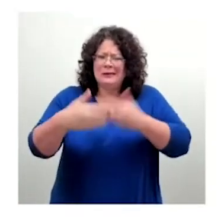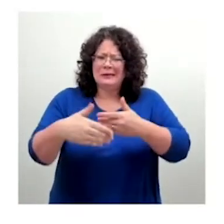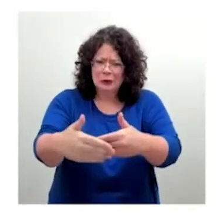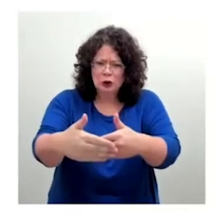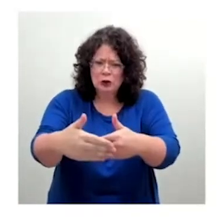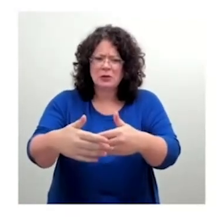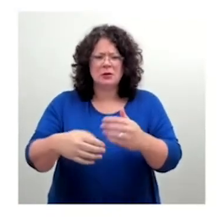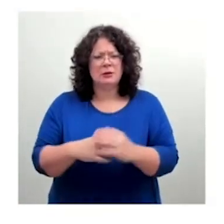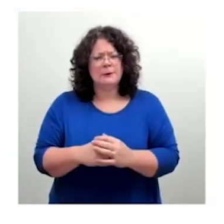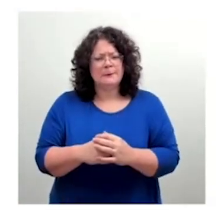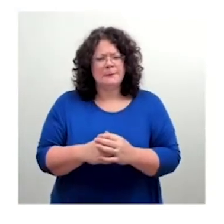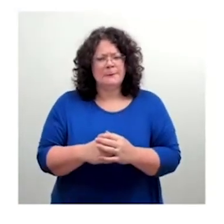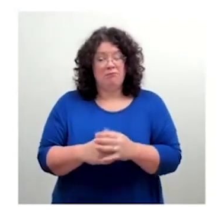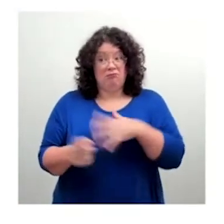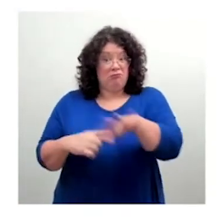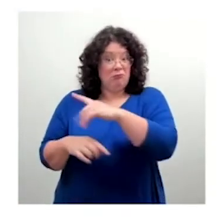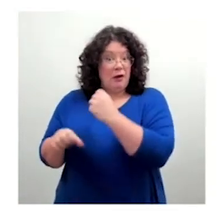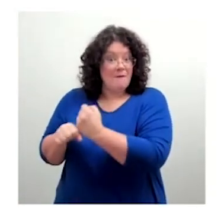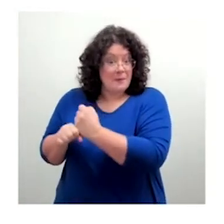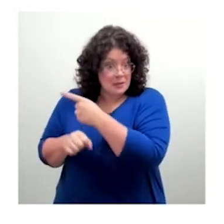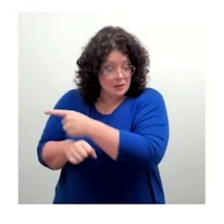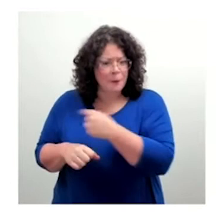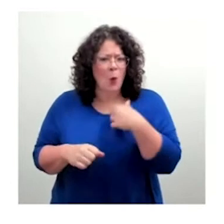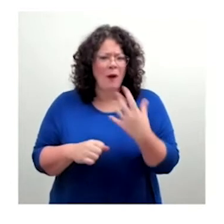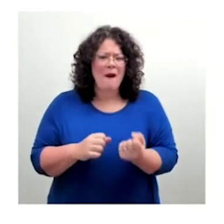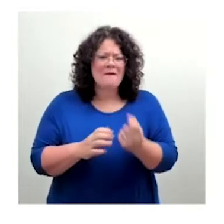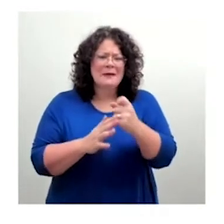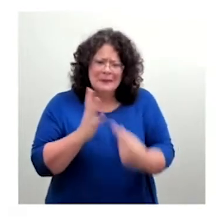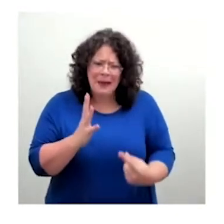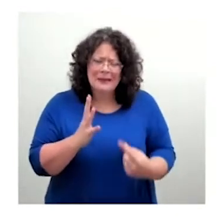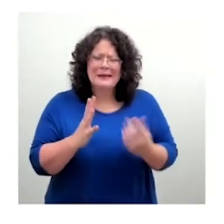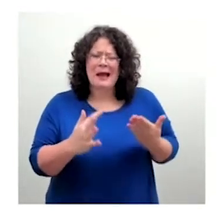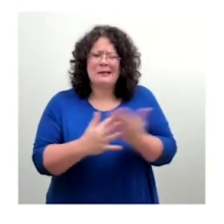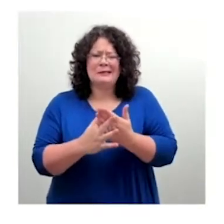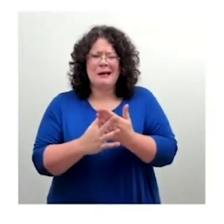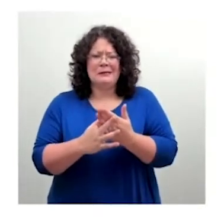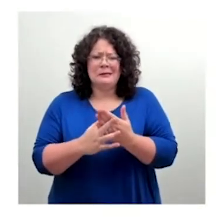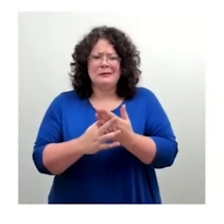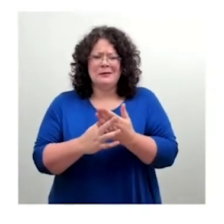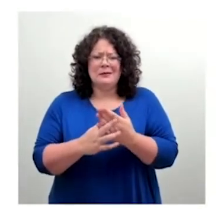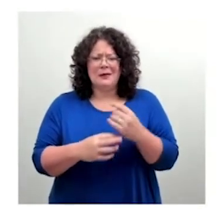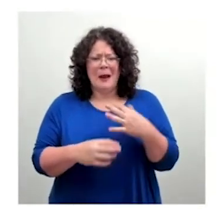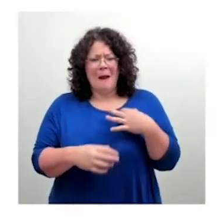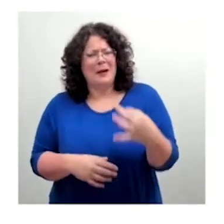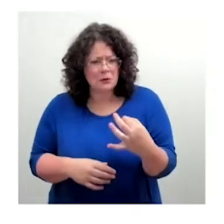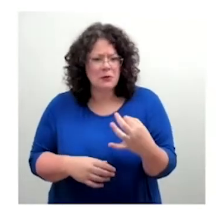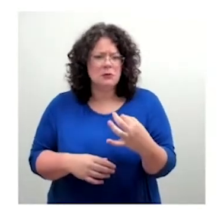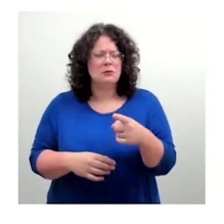we host a regional stakeholder network across England. So through all of those forums,